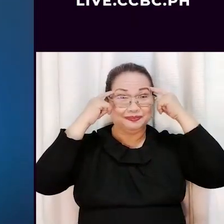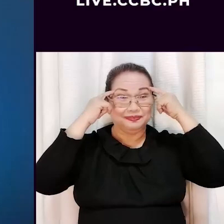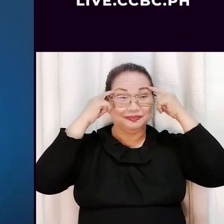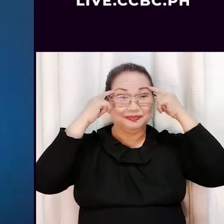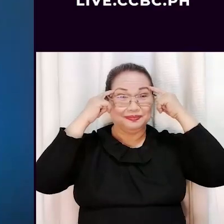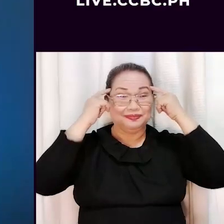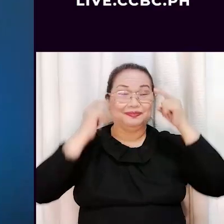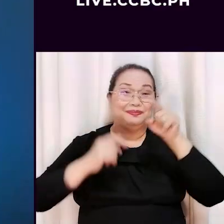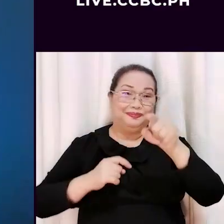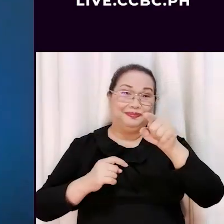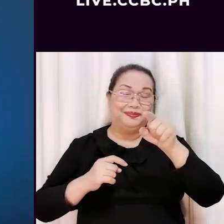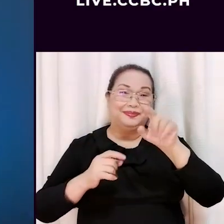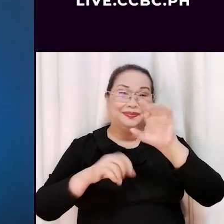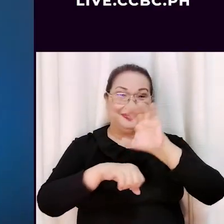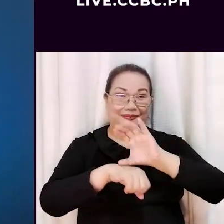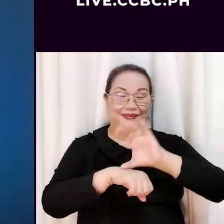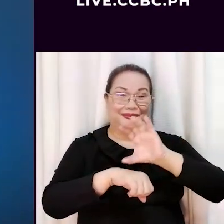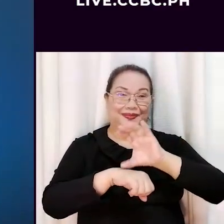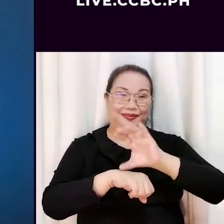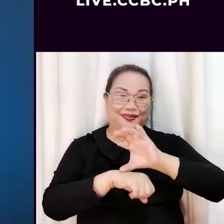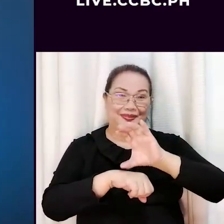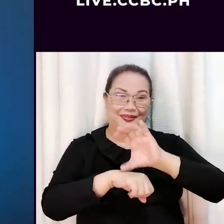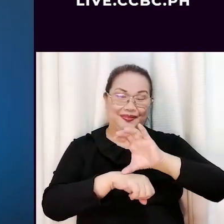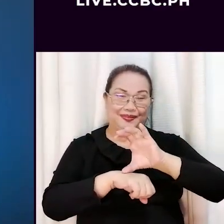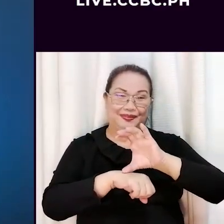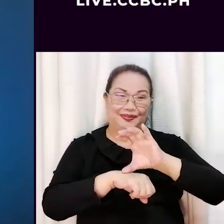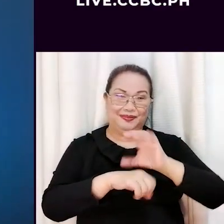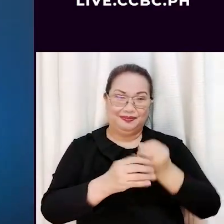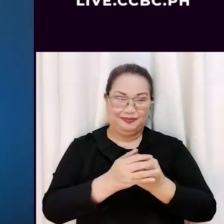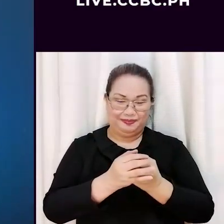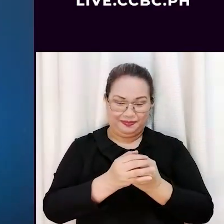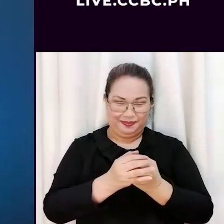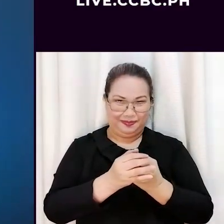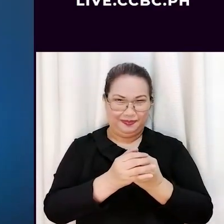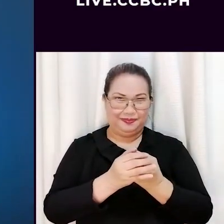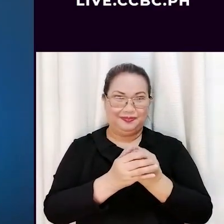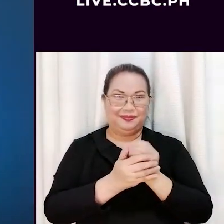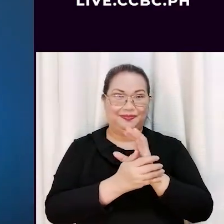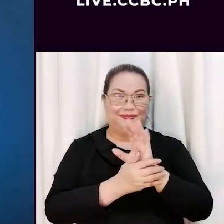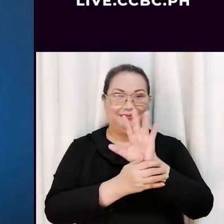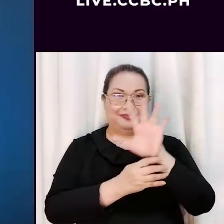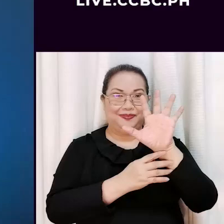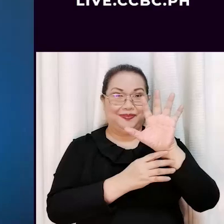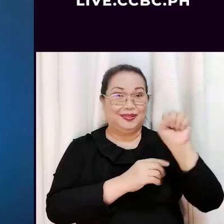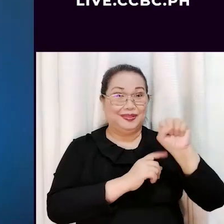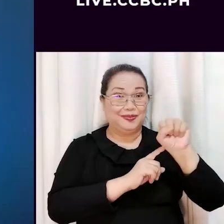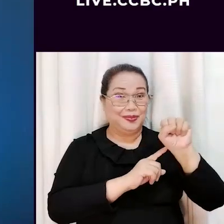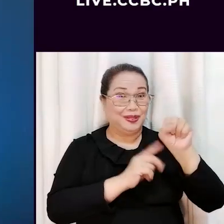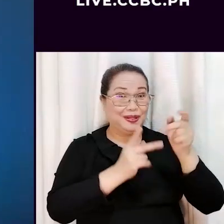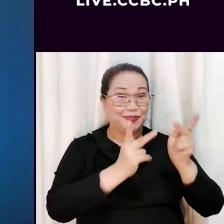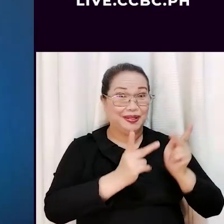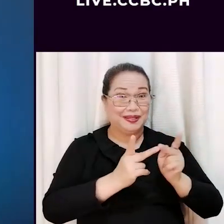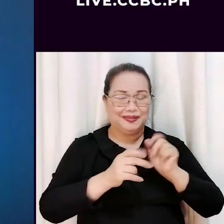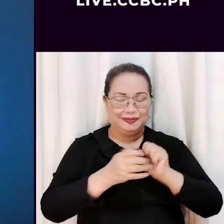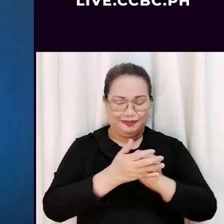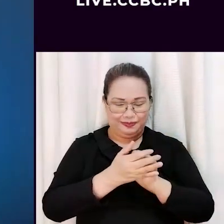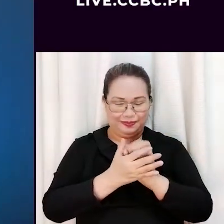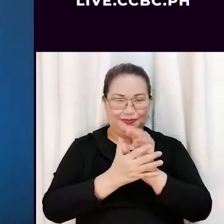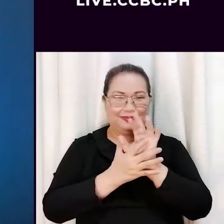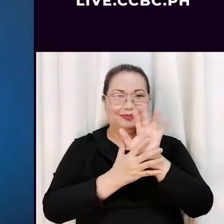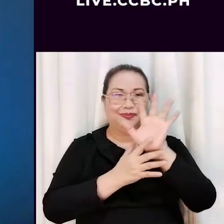The church in Smyrna teaches us that emerging is a life of requiring us